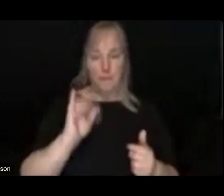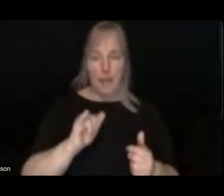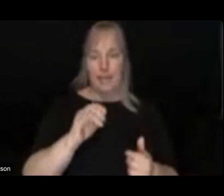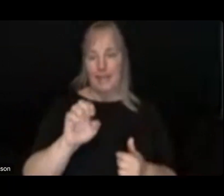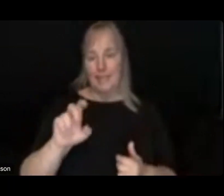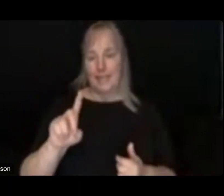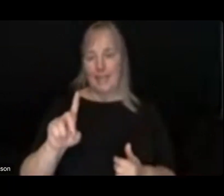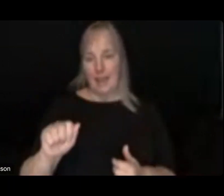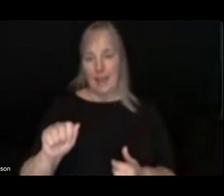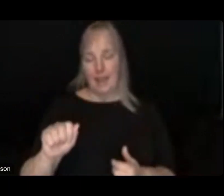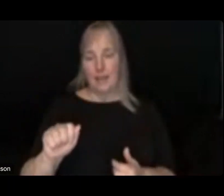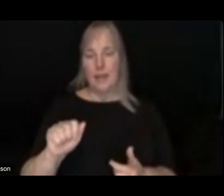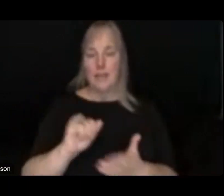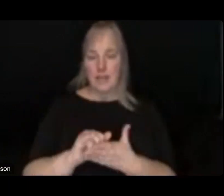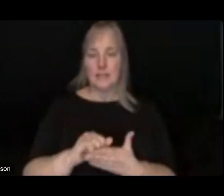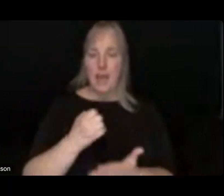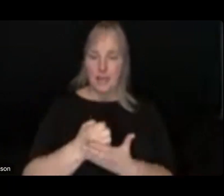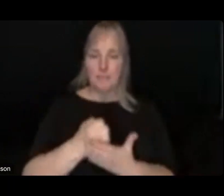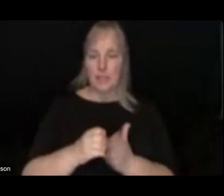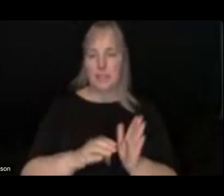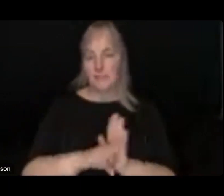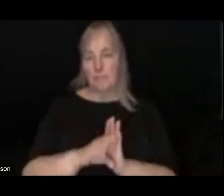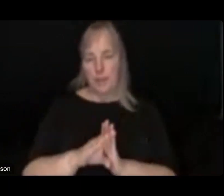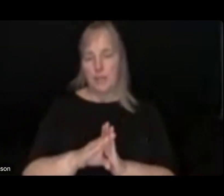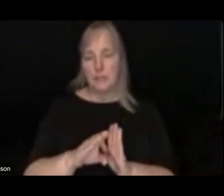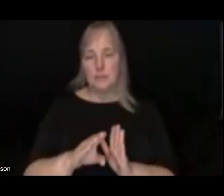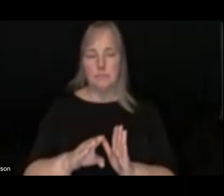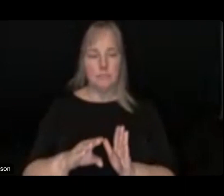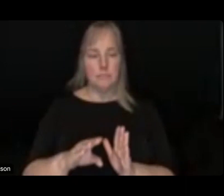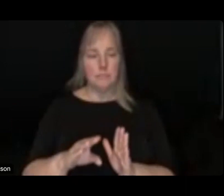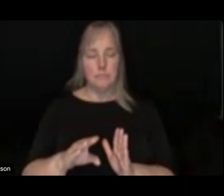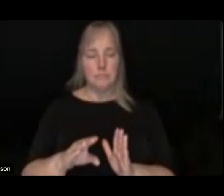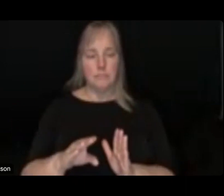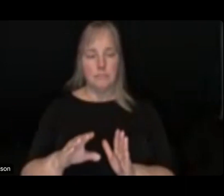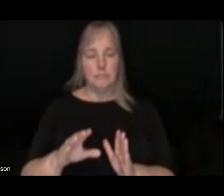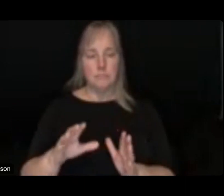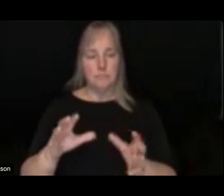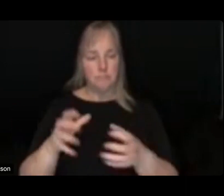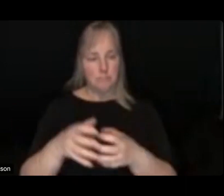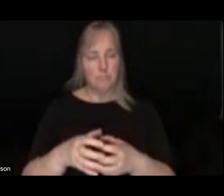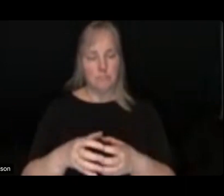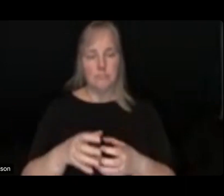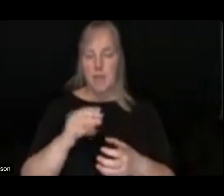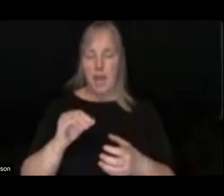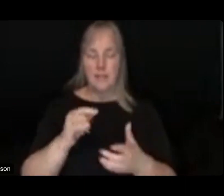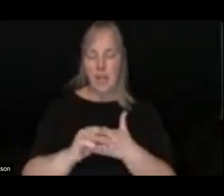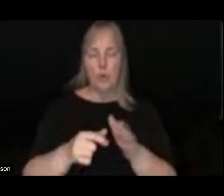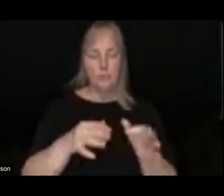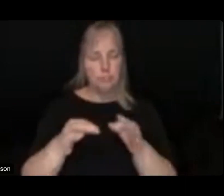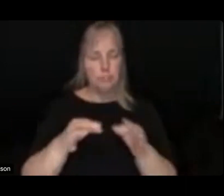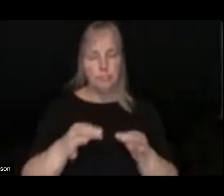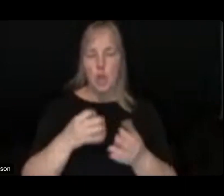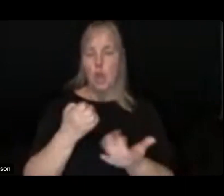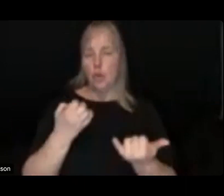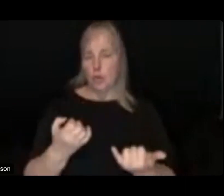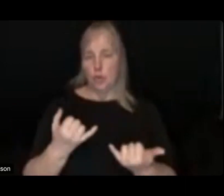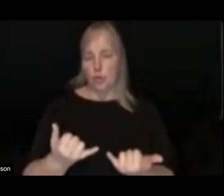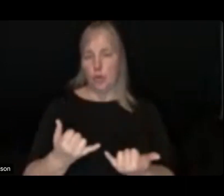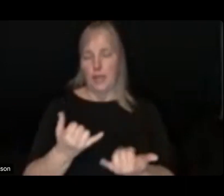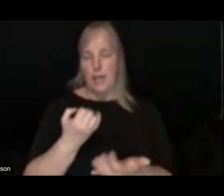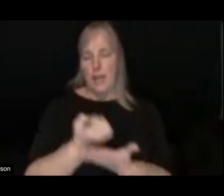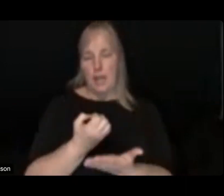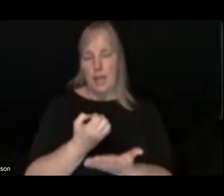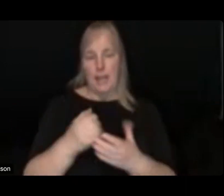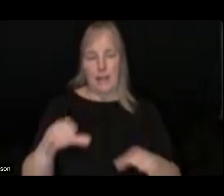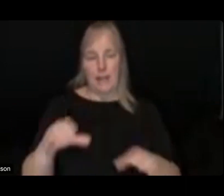Development Authority. They're going to go over the current economic activities as well as EDA's kind of promotion